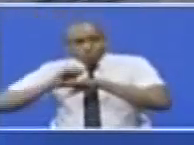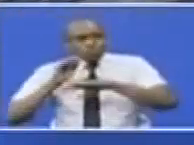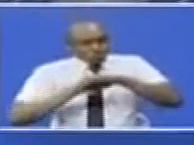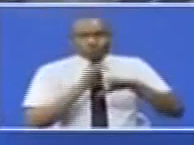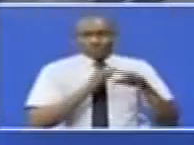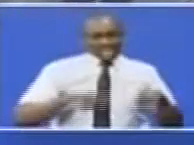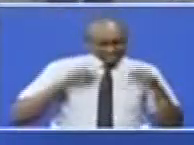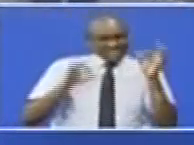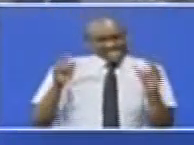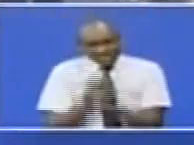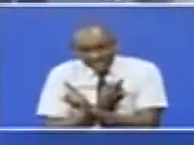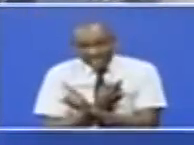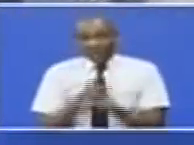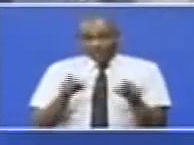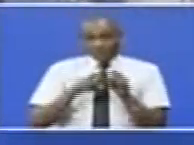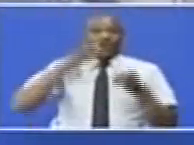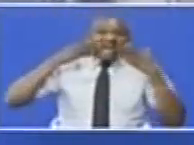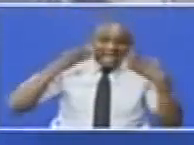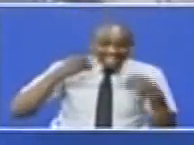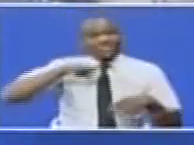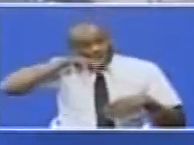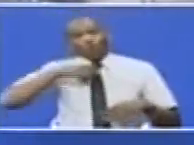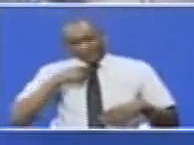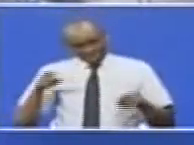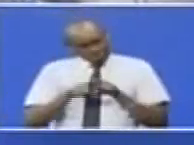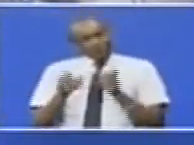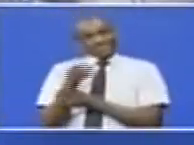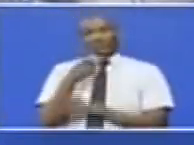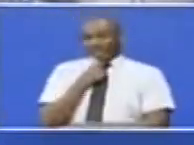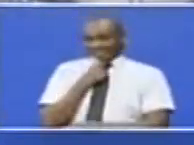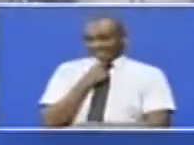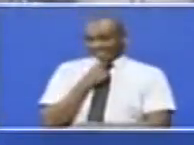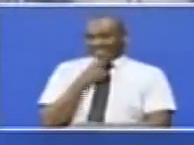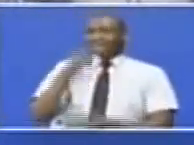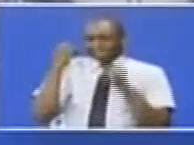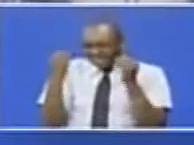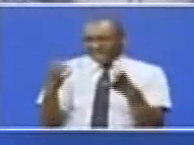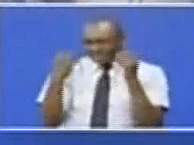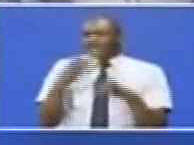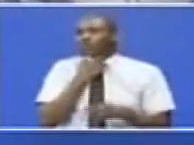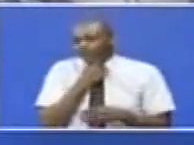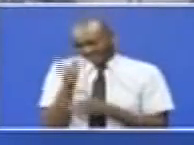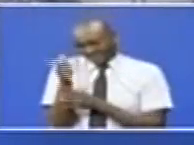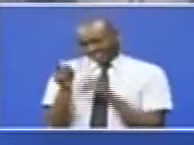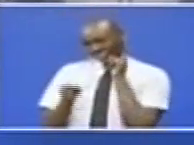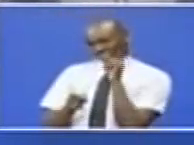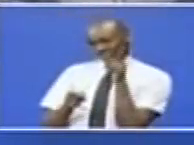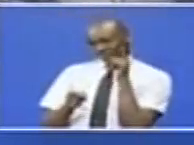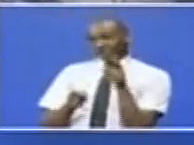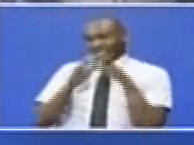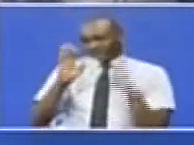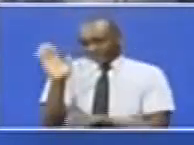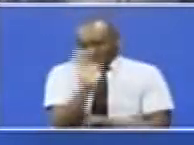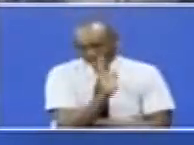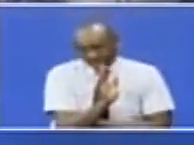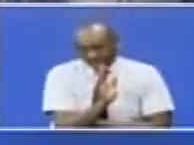life, and apart from keeping cats and dogs in their houses as pets, a majority of them are now keeping ornamental fish in their